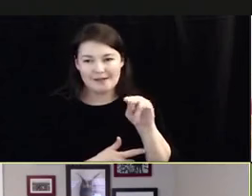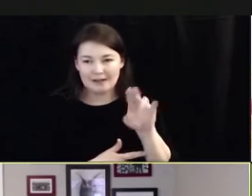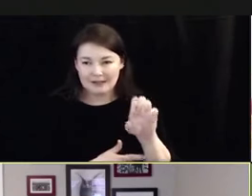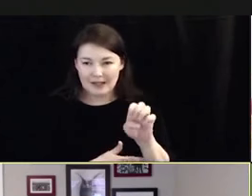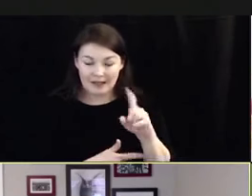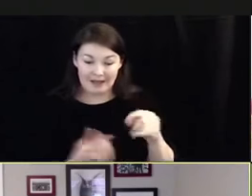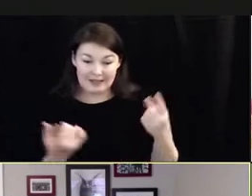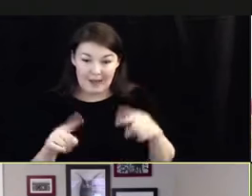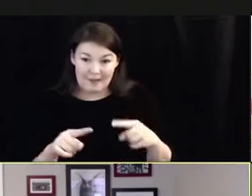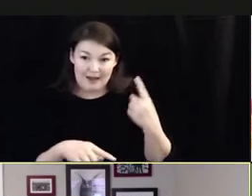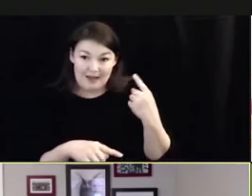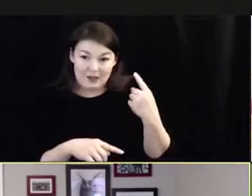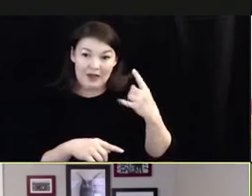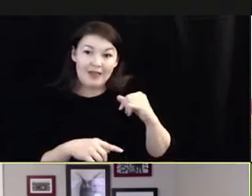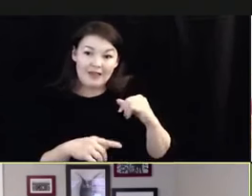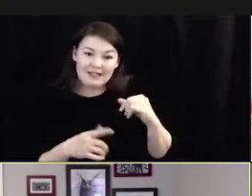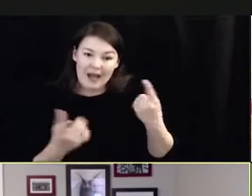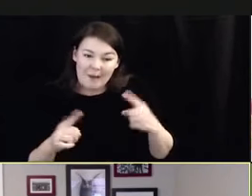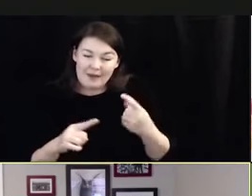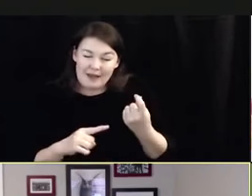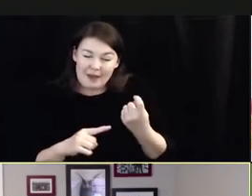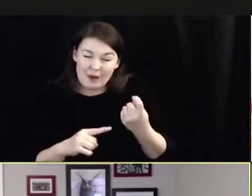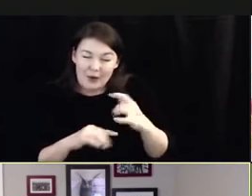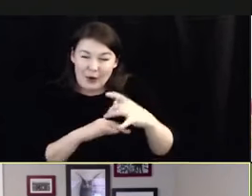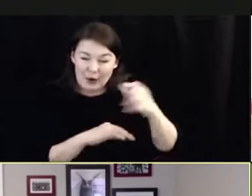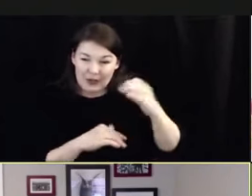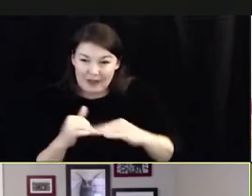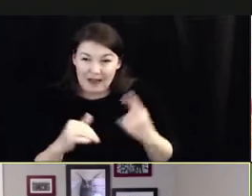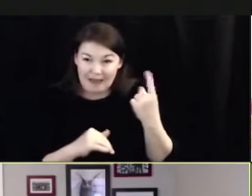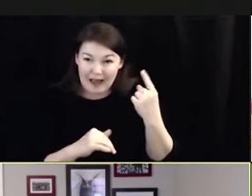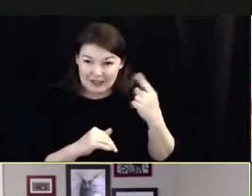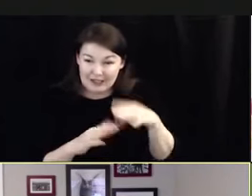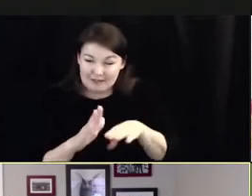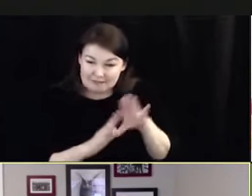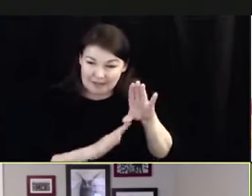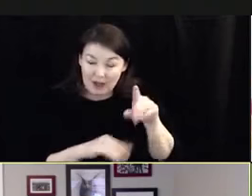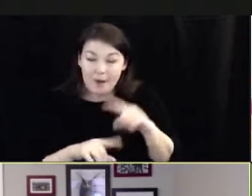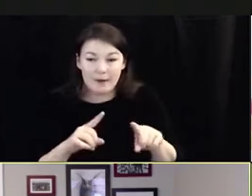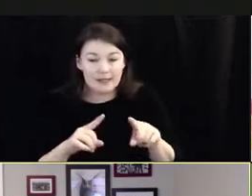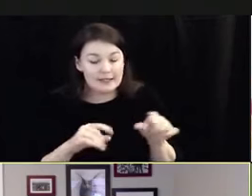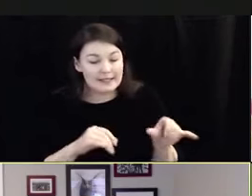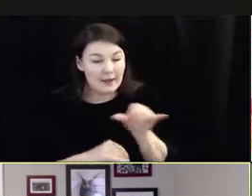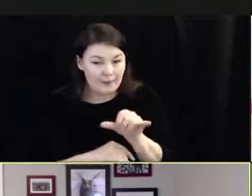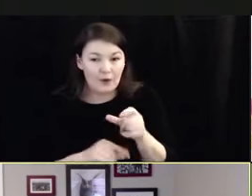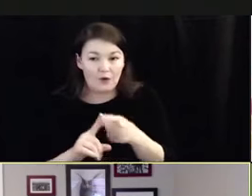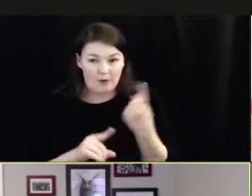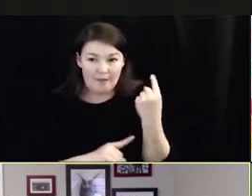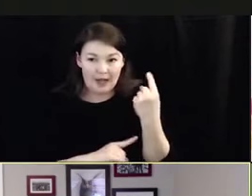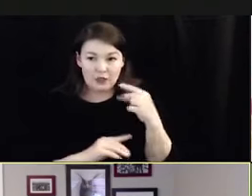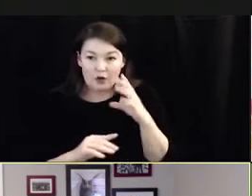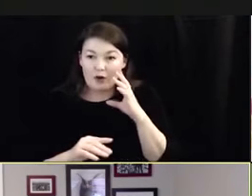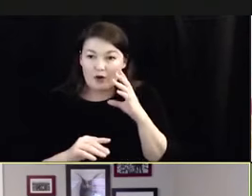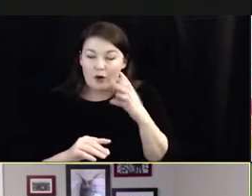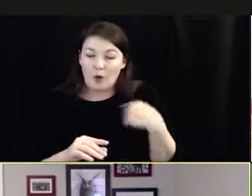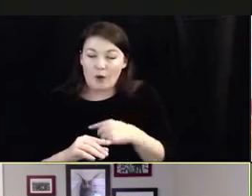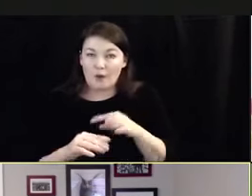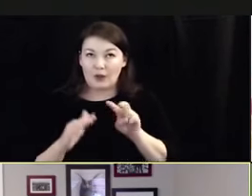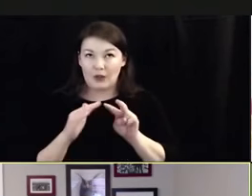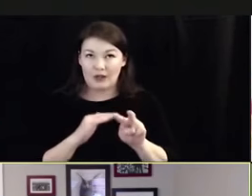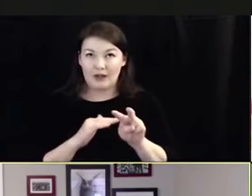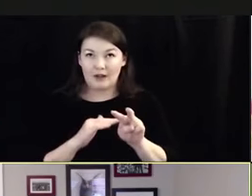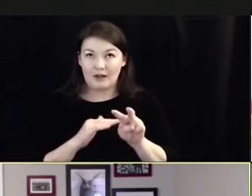start a little bit earlier than our increase last year, our fall wave of illness, but very similar when we're looking at the projections for our peak